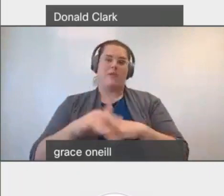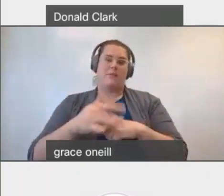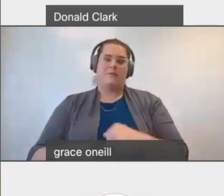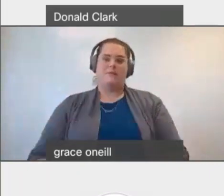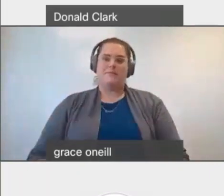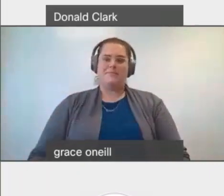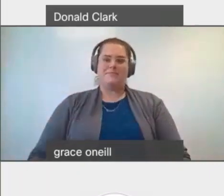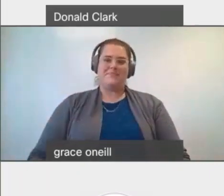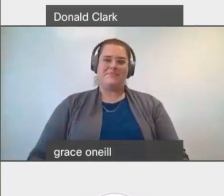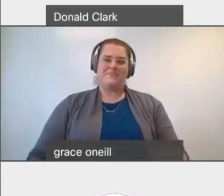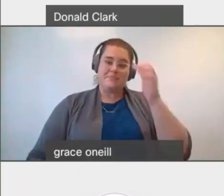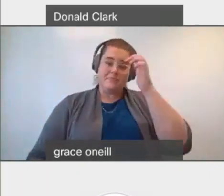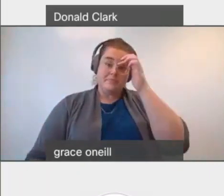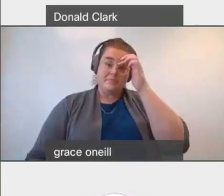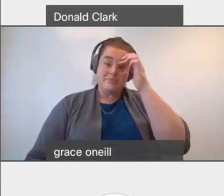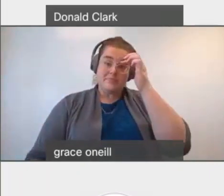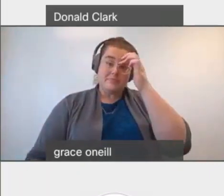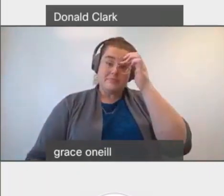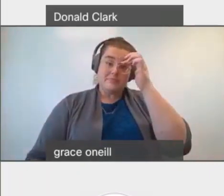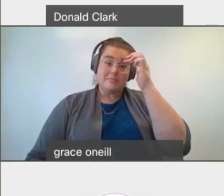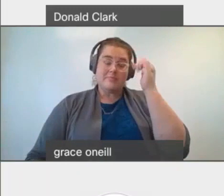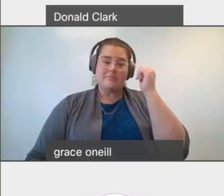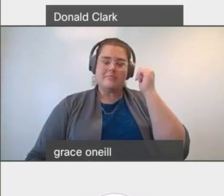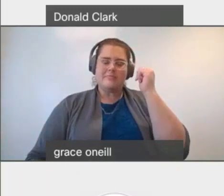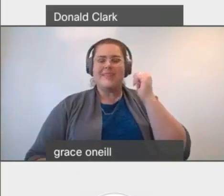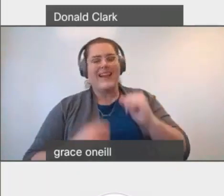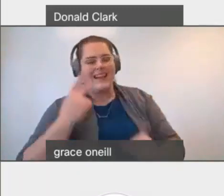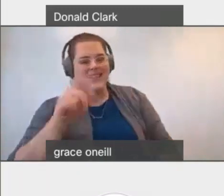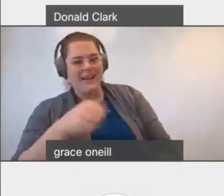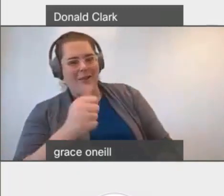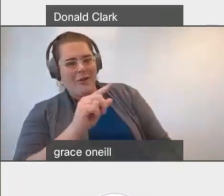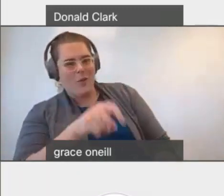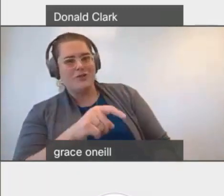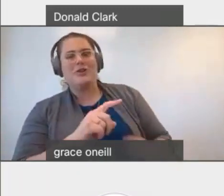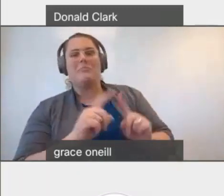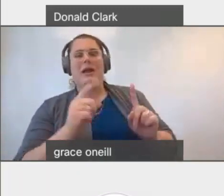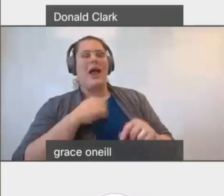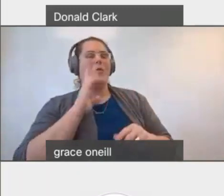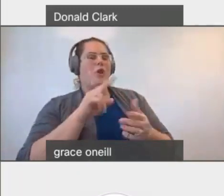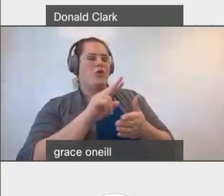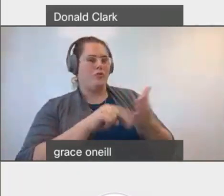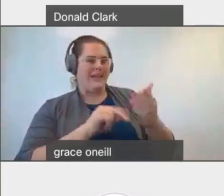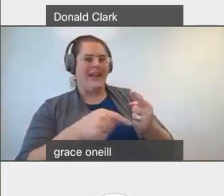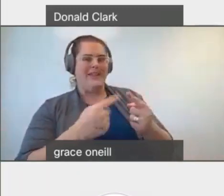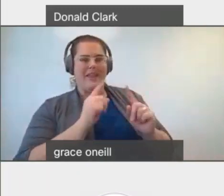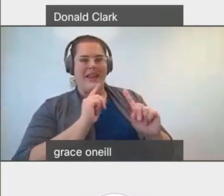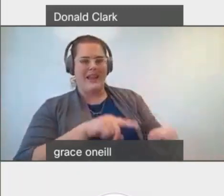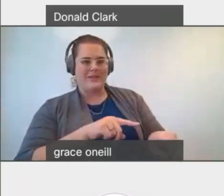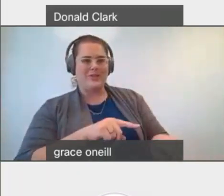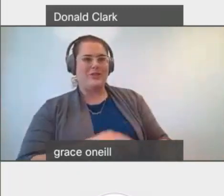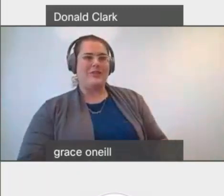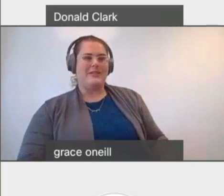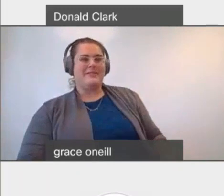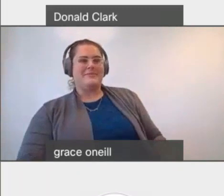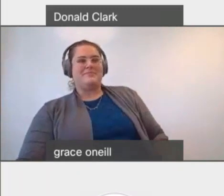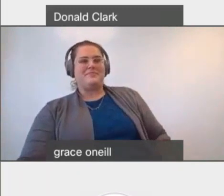another question coming. I probably could have answered the first one I read, but I'll read the question and answer this one. The